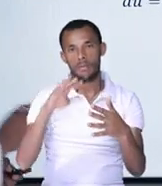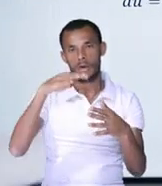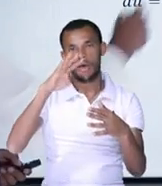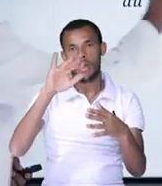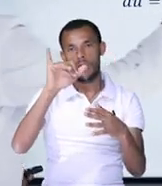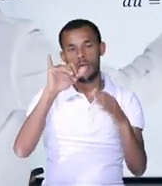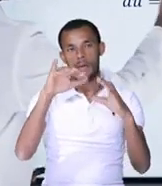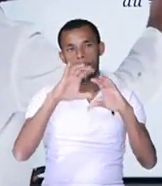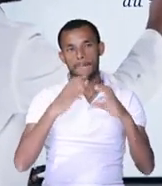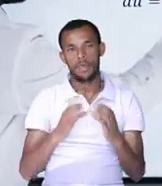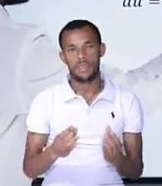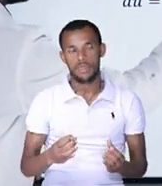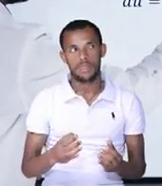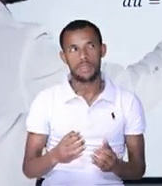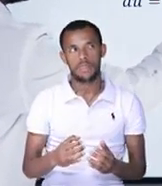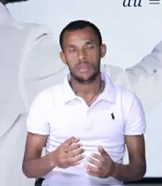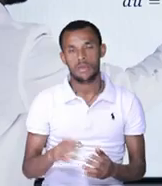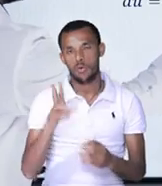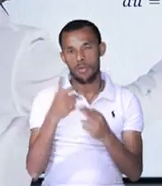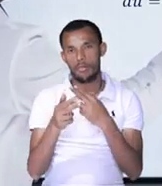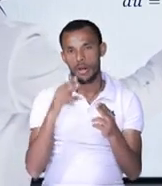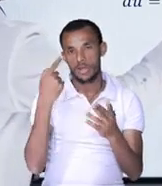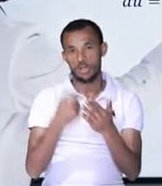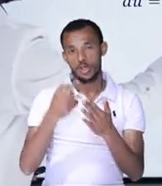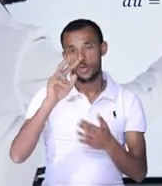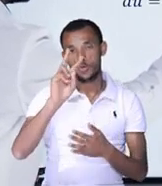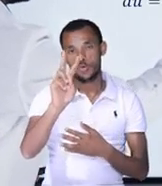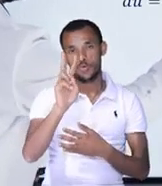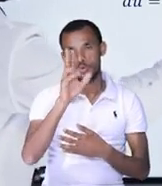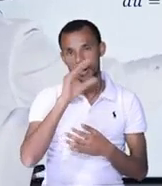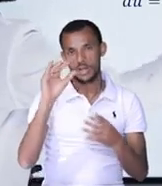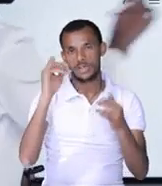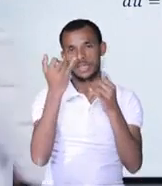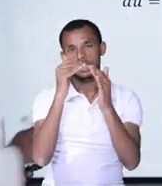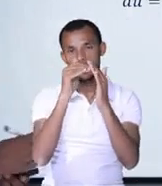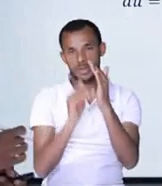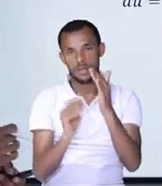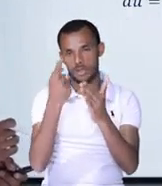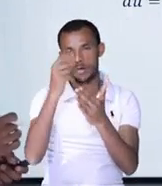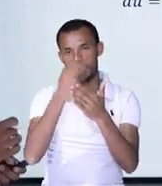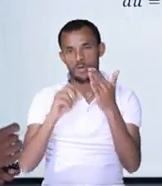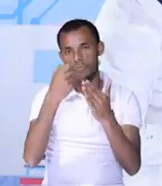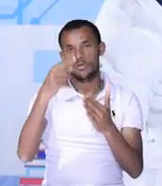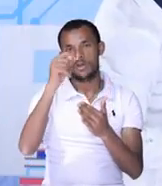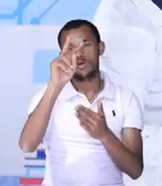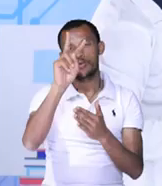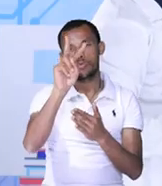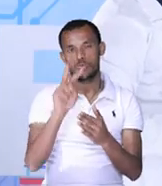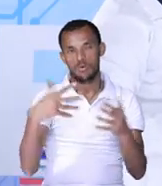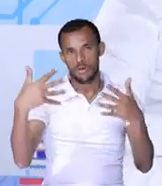part is this one. Just you multiply these two and you subtract the product of the twins integral.